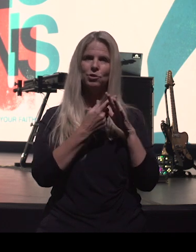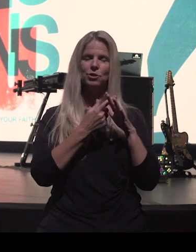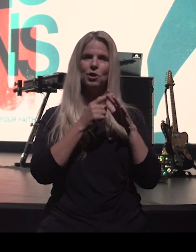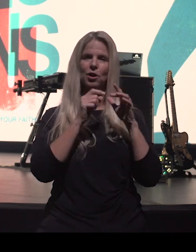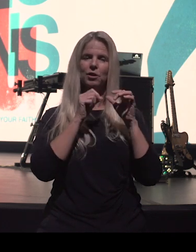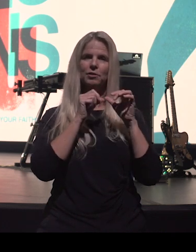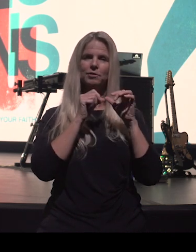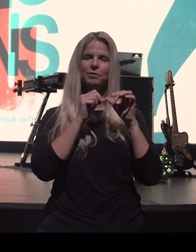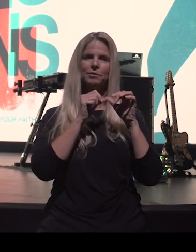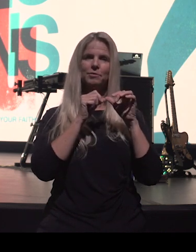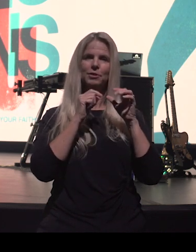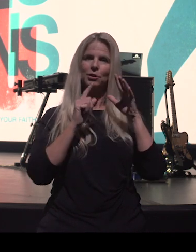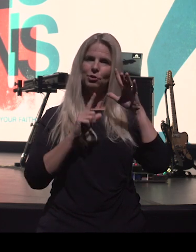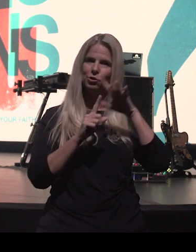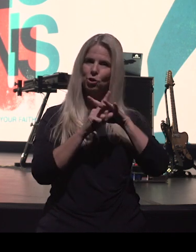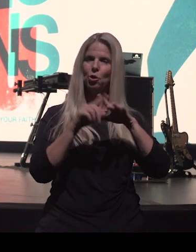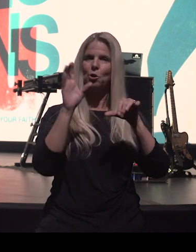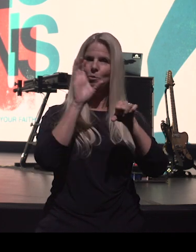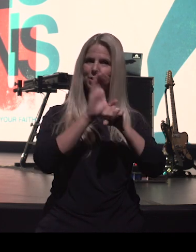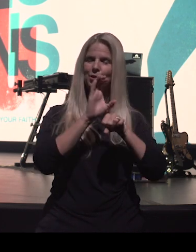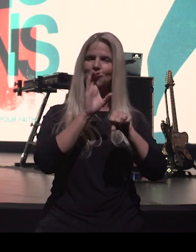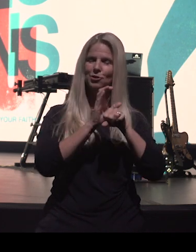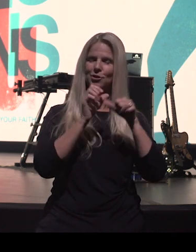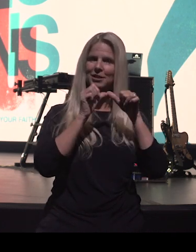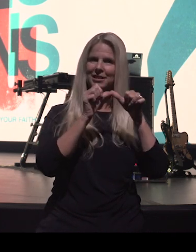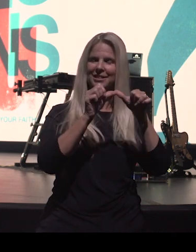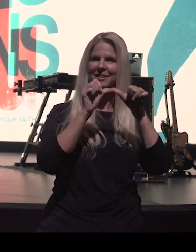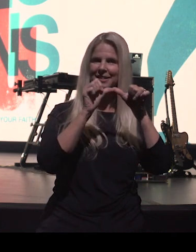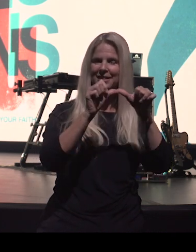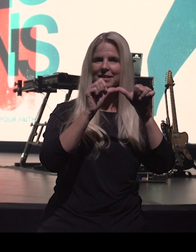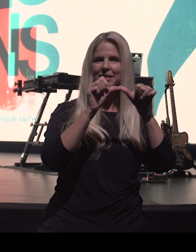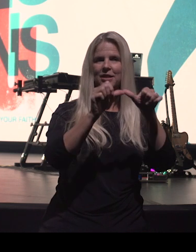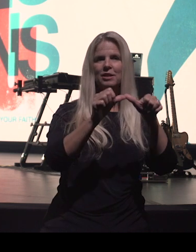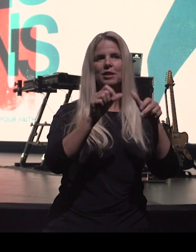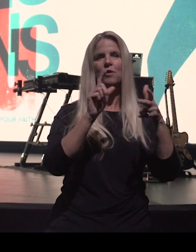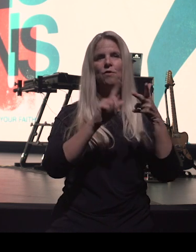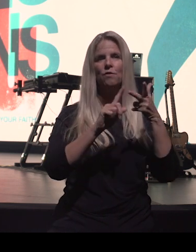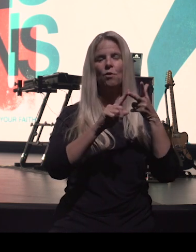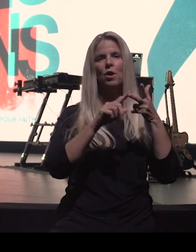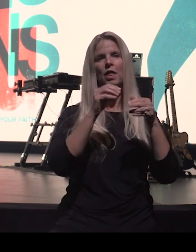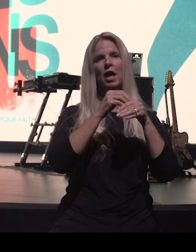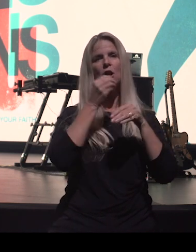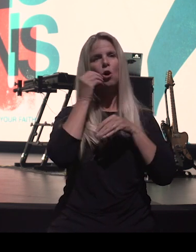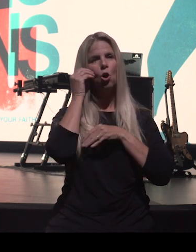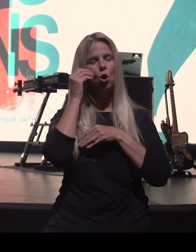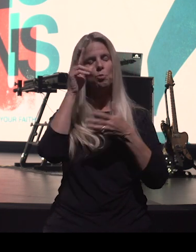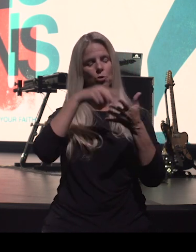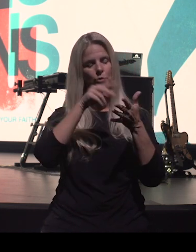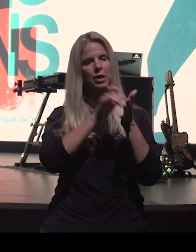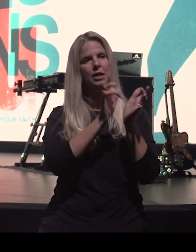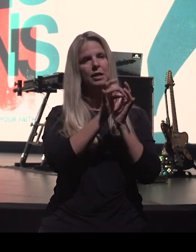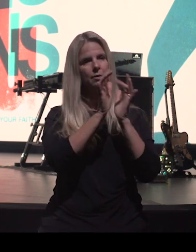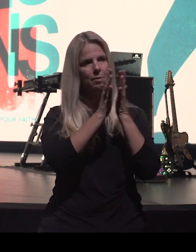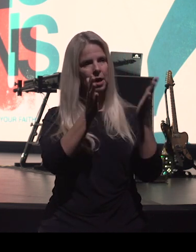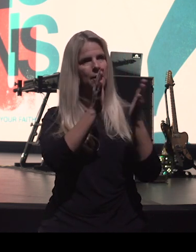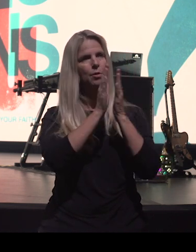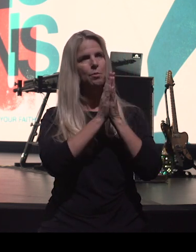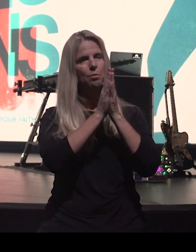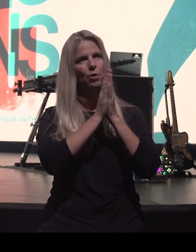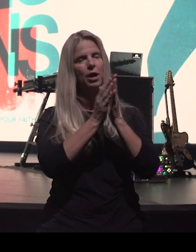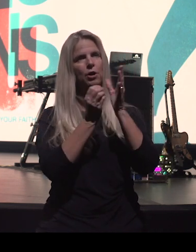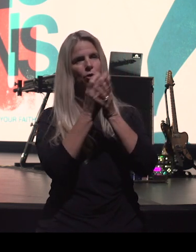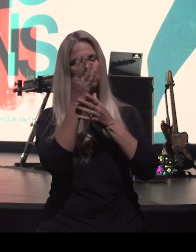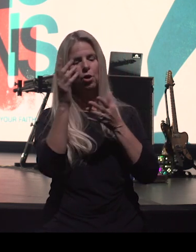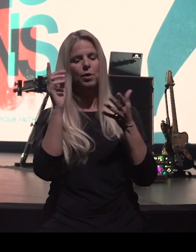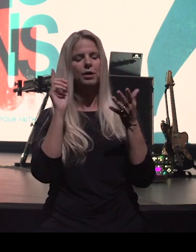church regularly, like you're here every weekend, and at home you're reading the Bible and praying and growing. And then you join a